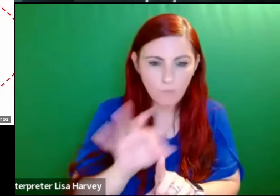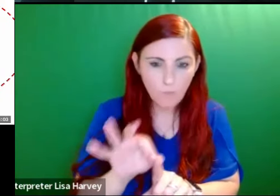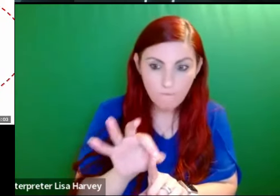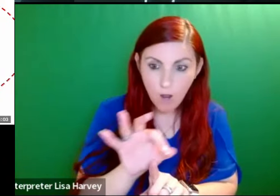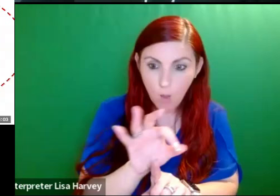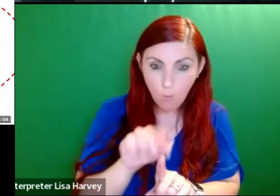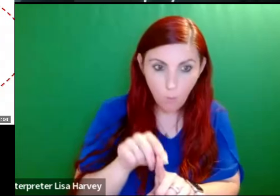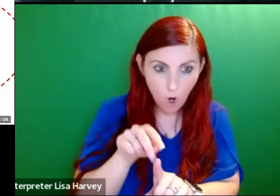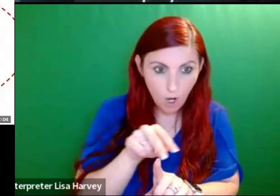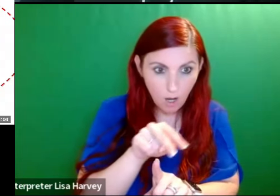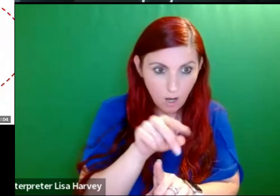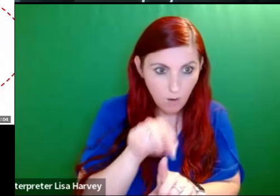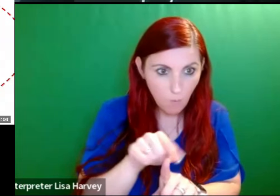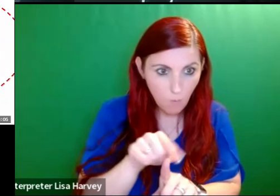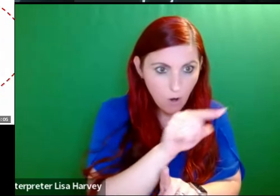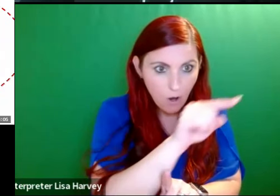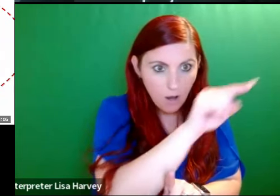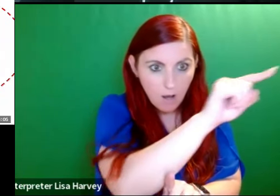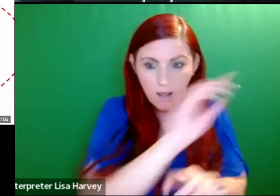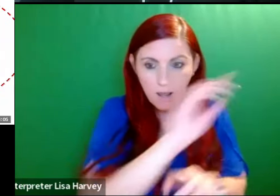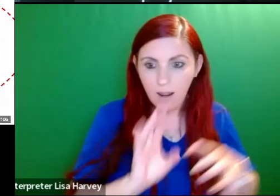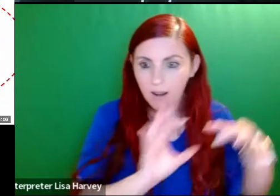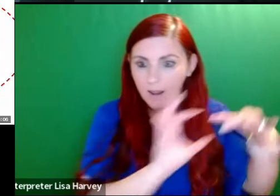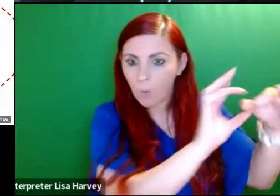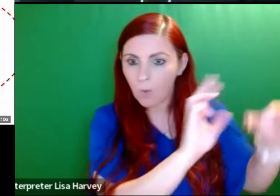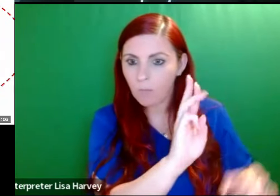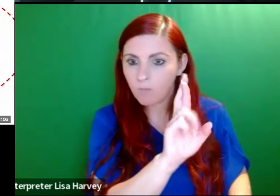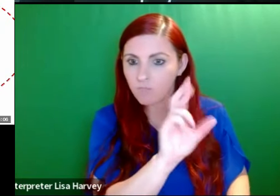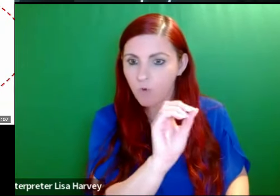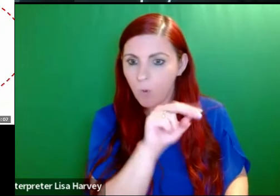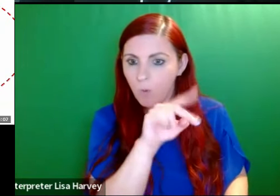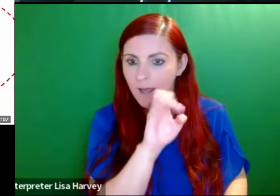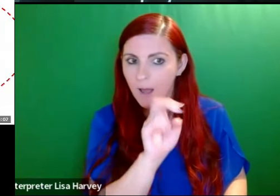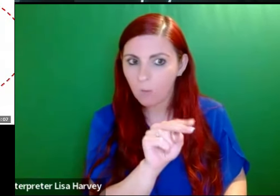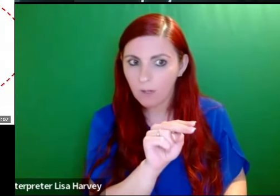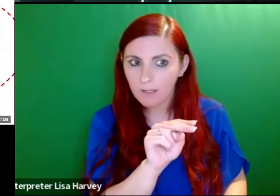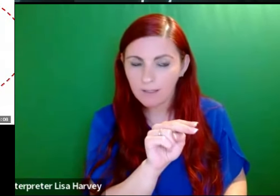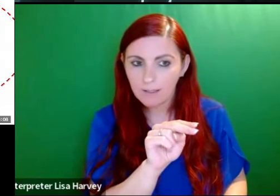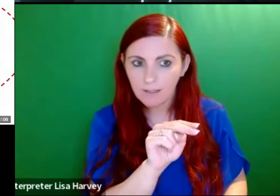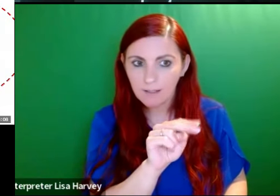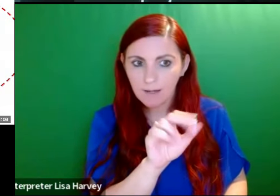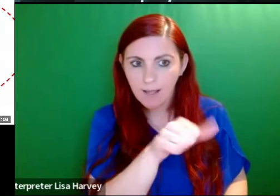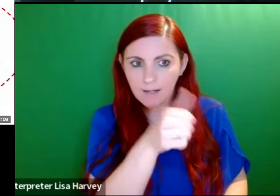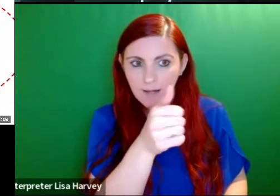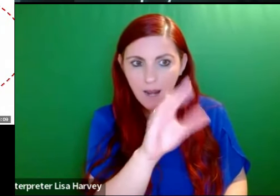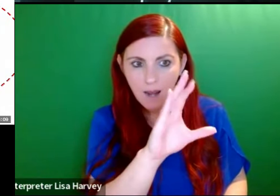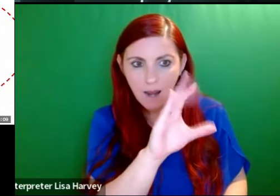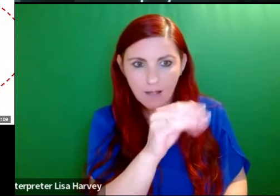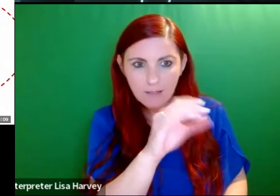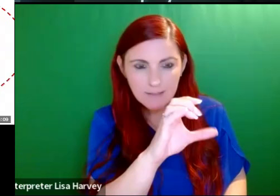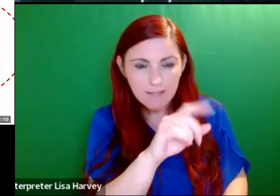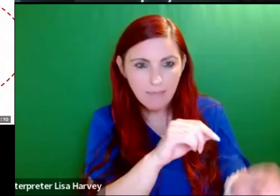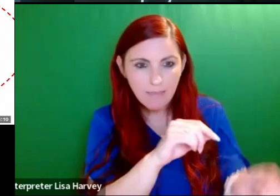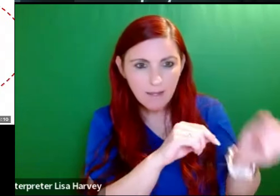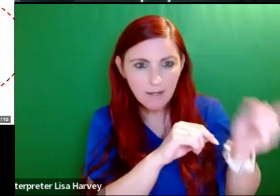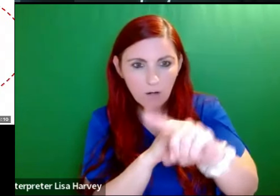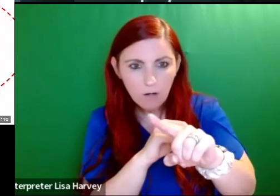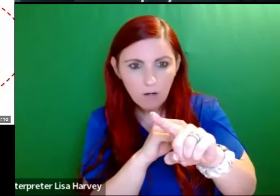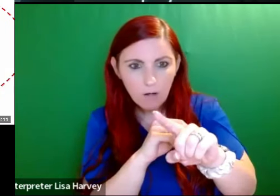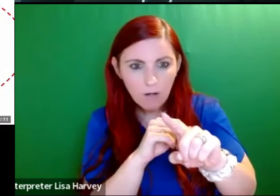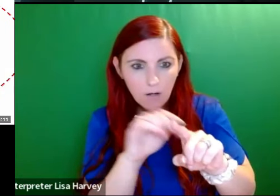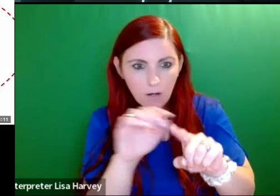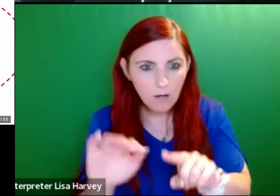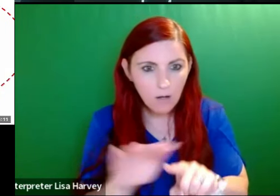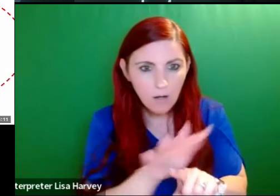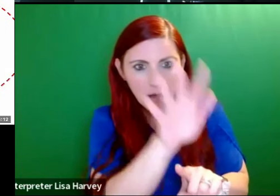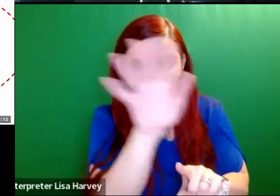lines, you'll see we get to pronoun and locative, and then over here, auxiliary,